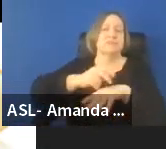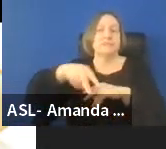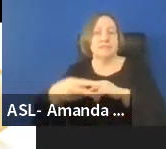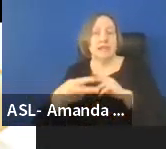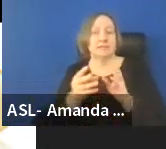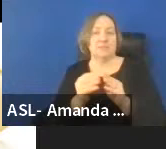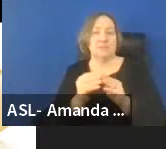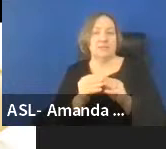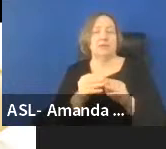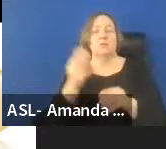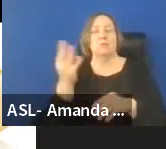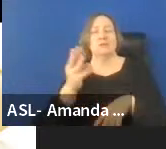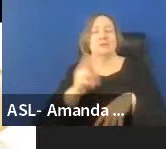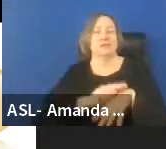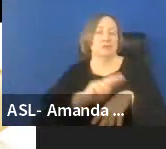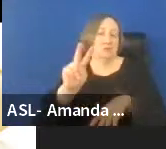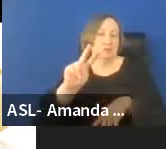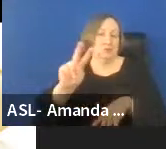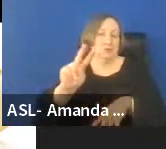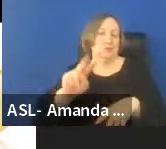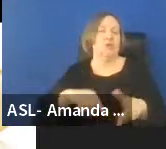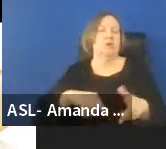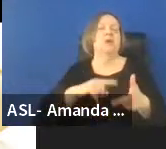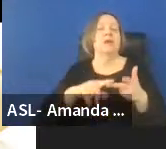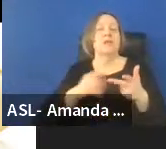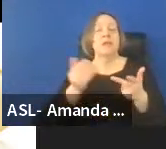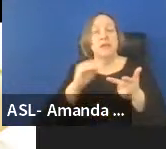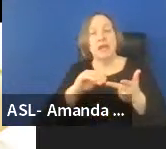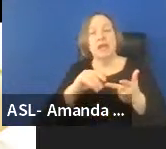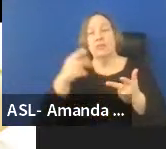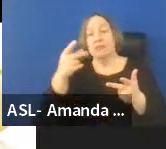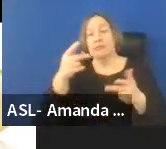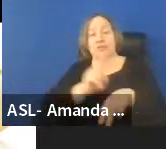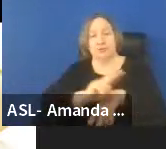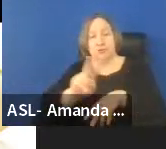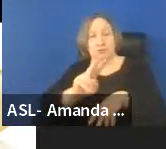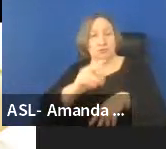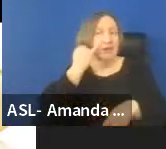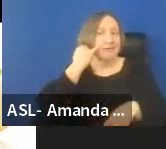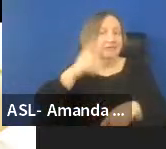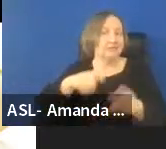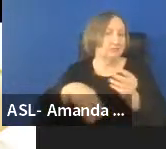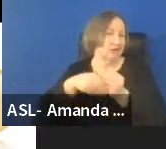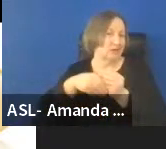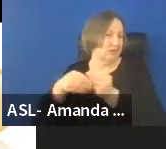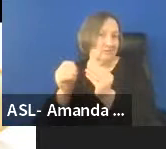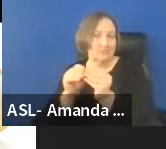at 2 p.m. on Wednesday, and then again at 2 p.m. on Thursday, if necessary.